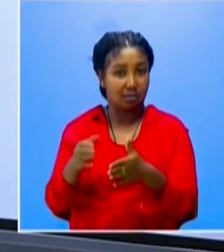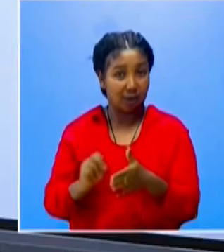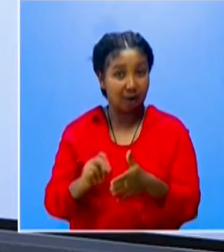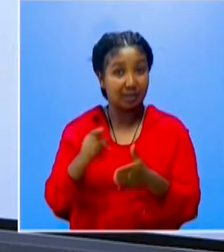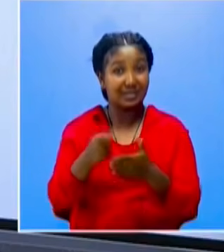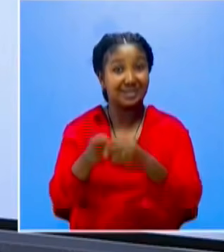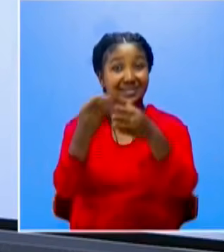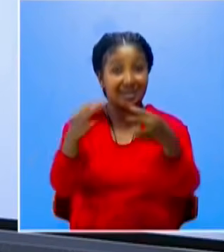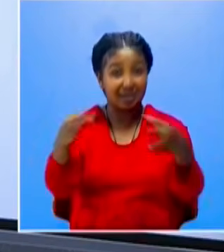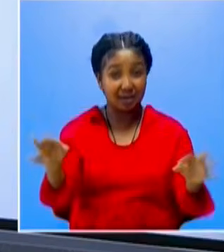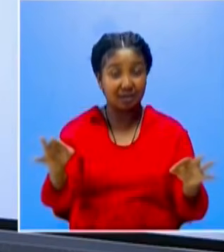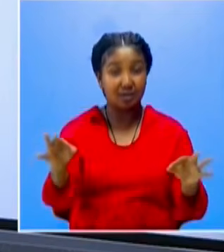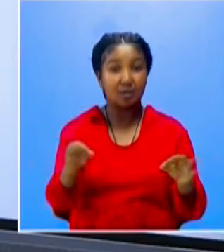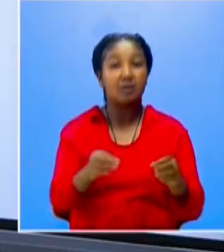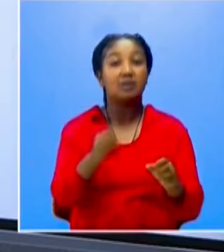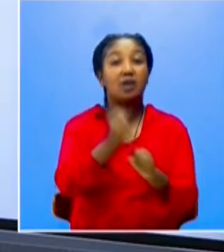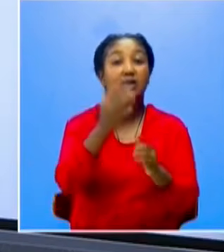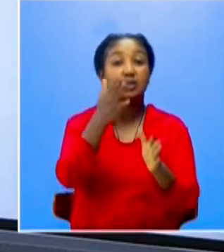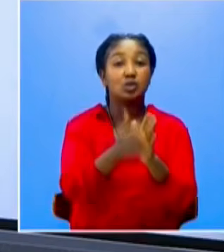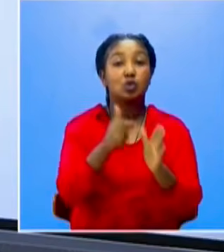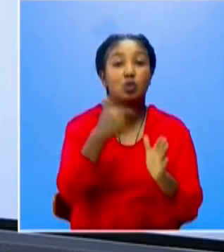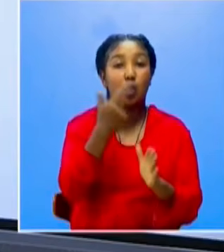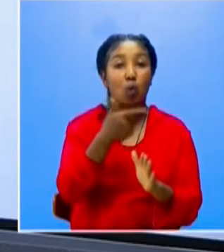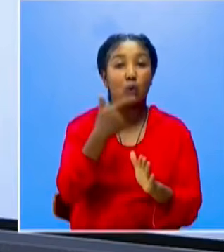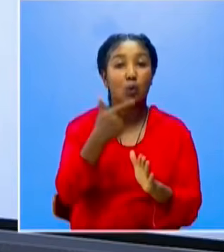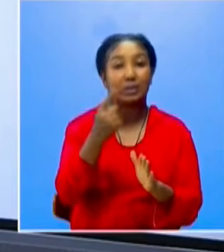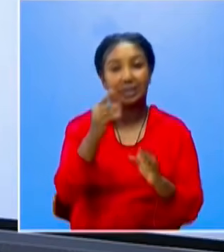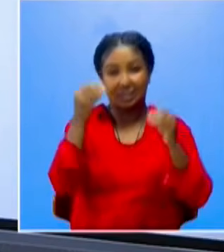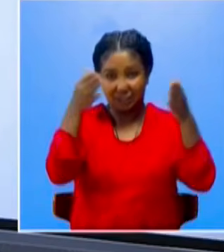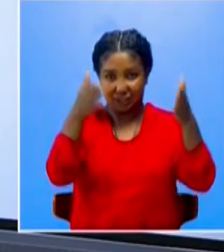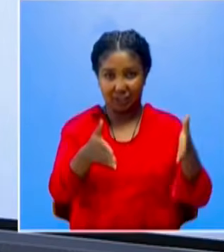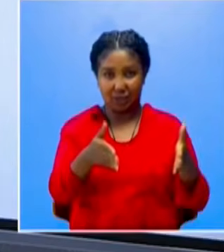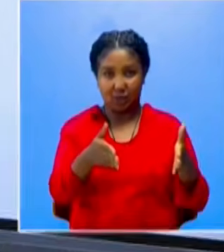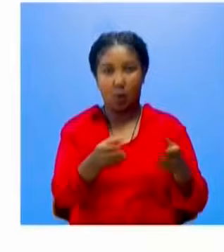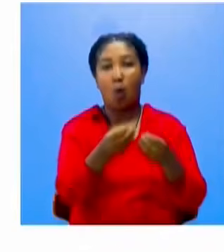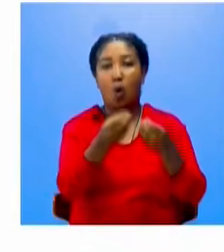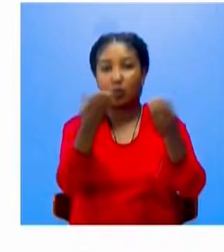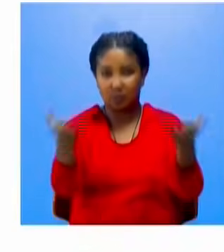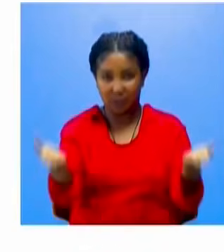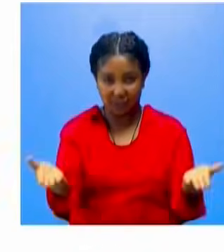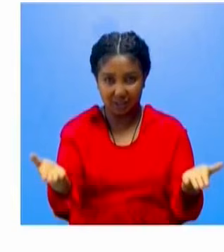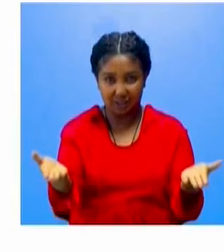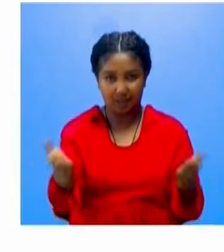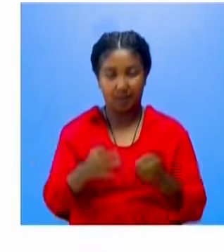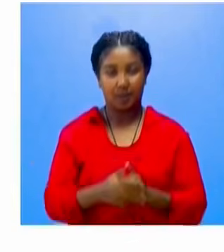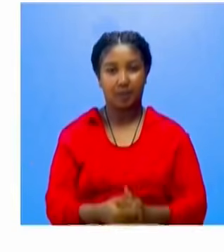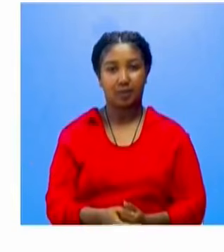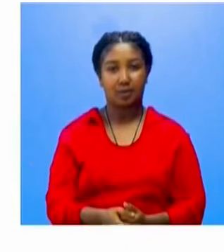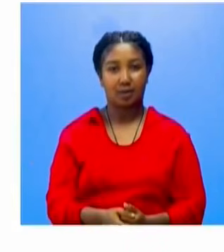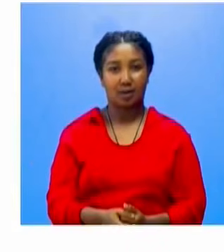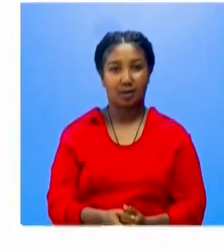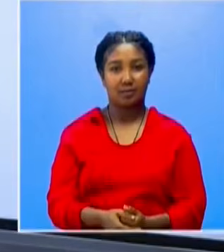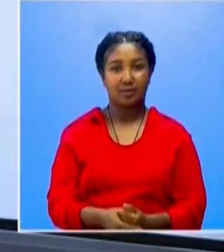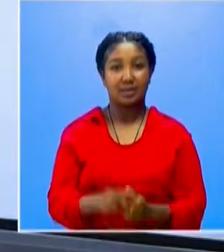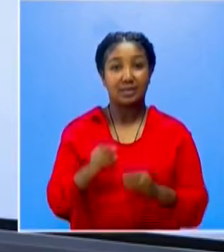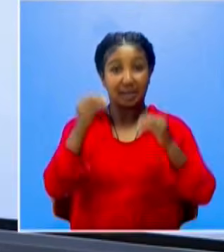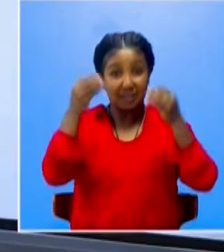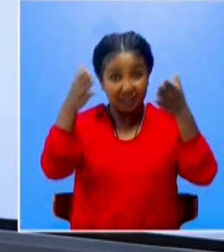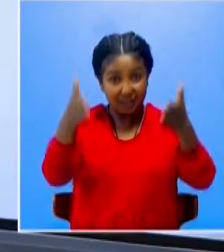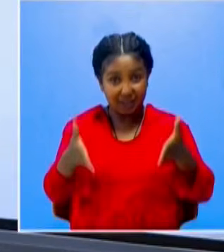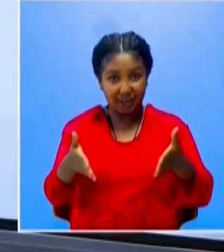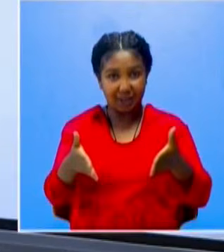In this sentence, the doer of the action is the object, which is the teacher, right? The